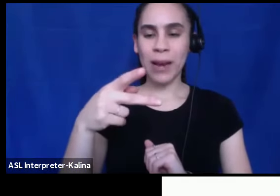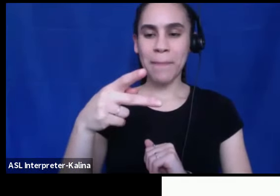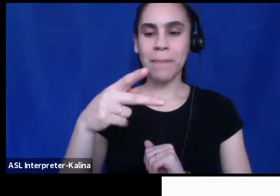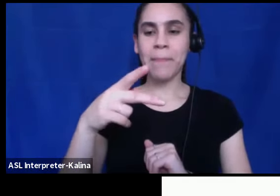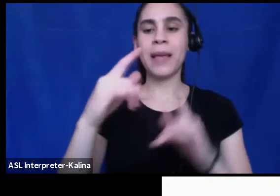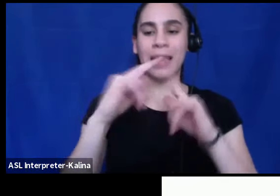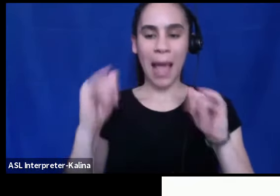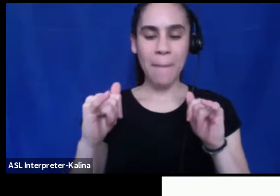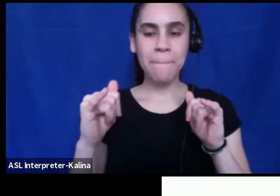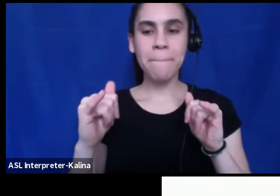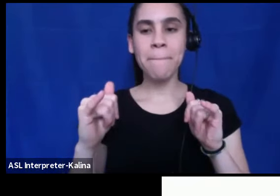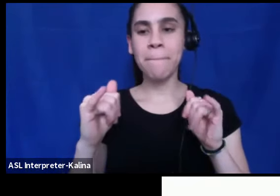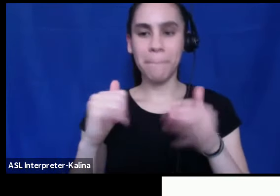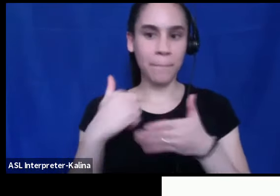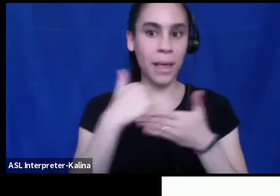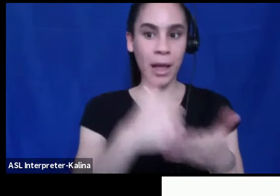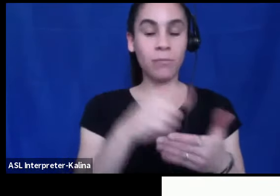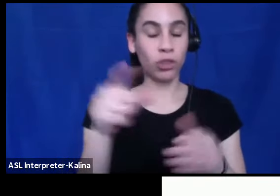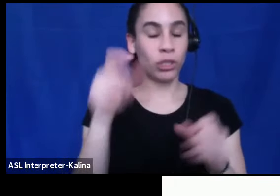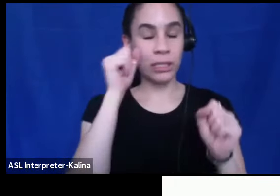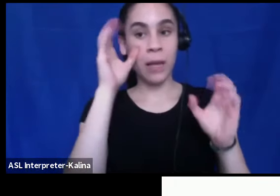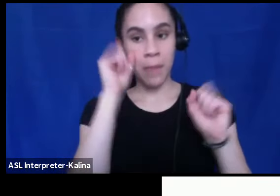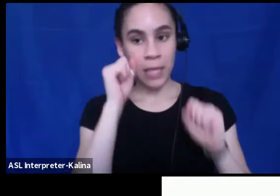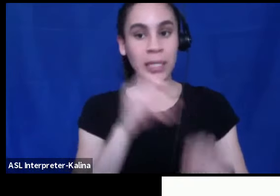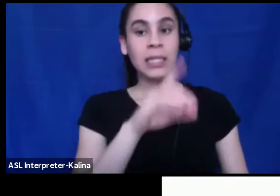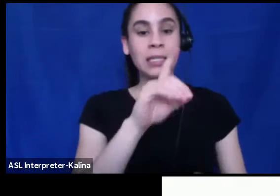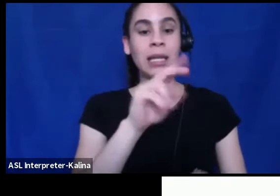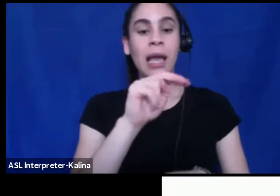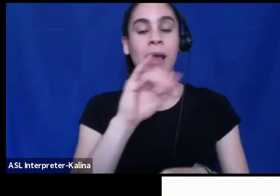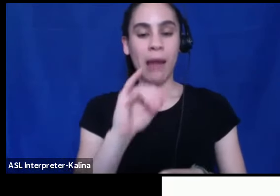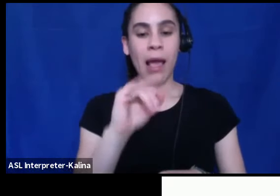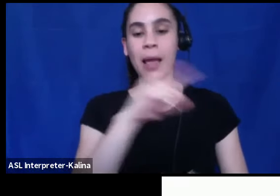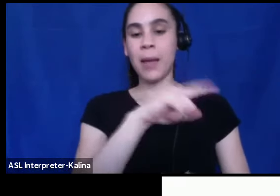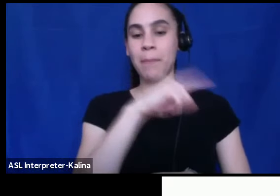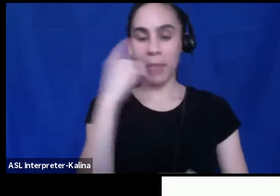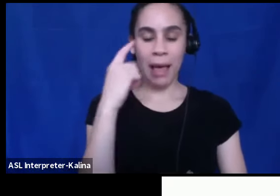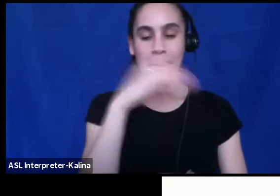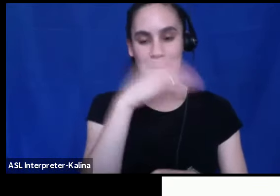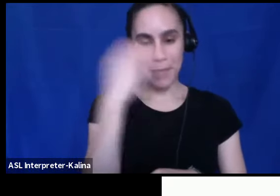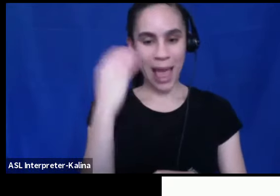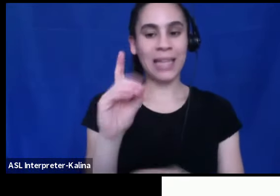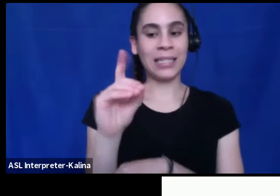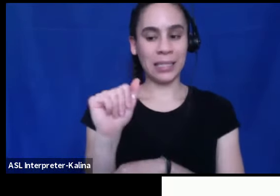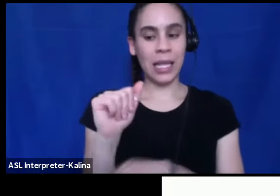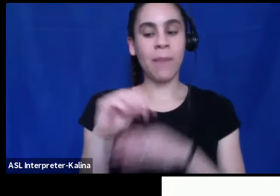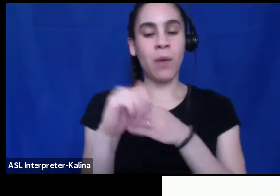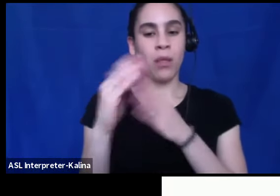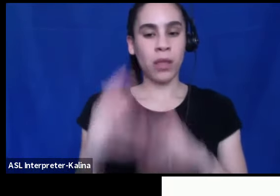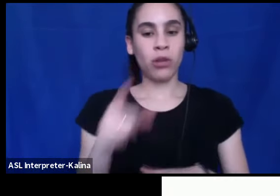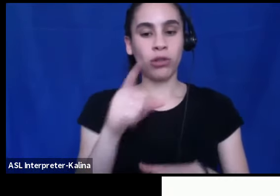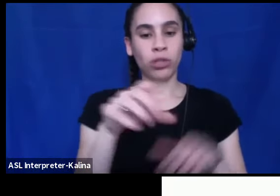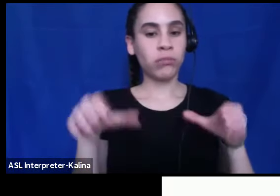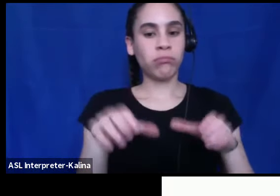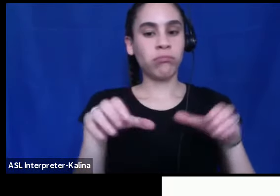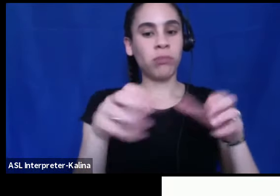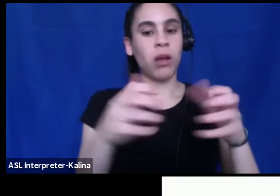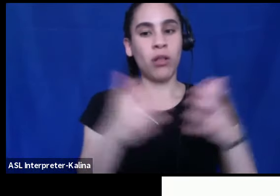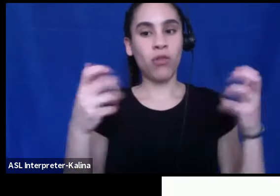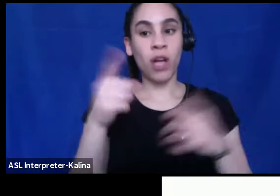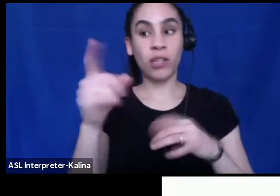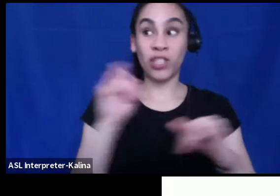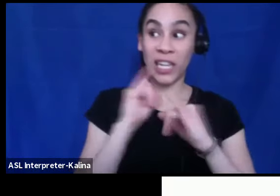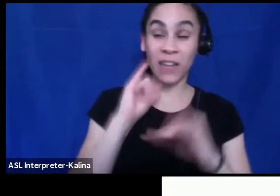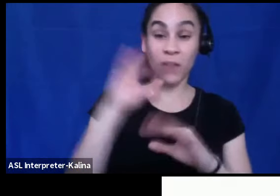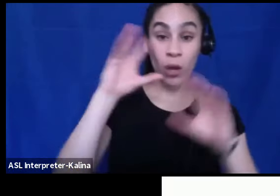amazing D&I Black disabled leader who's done a lot of work, interviewed President